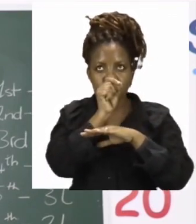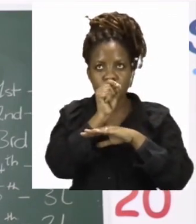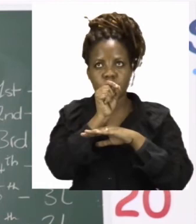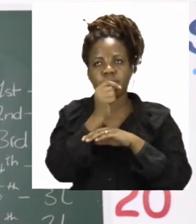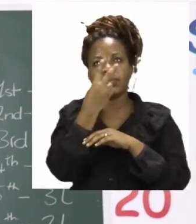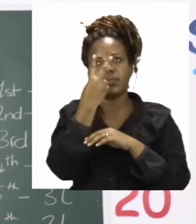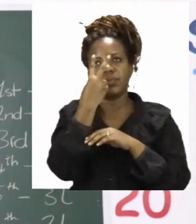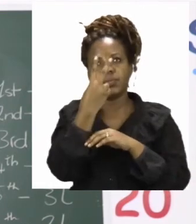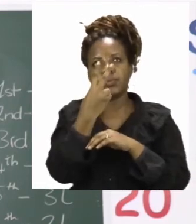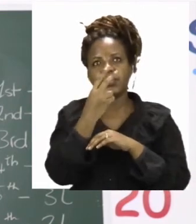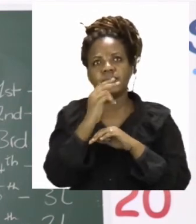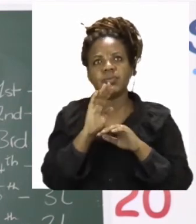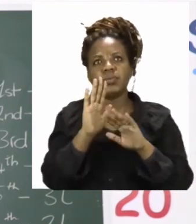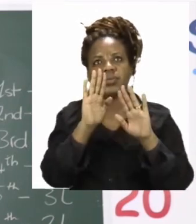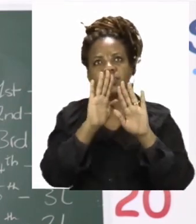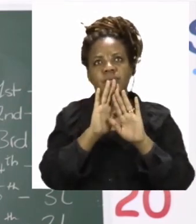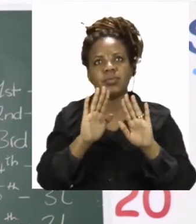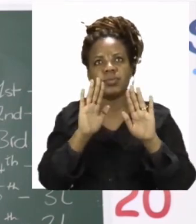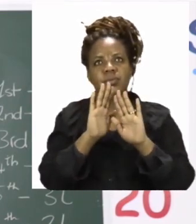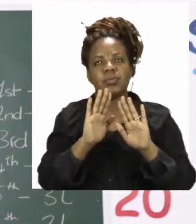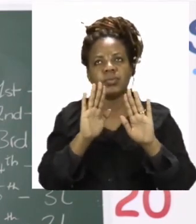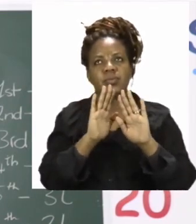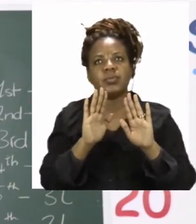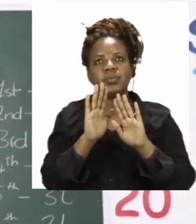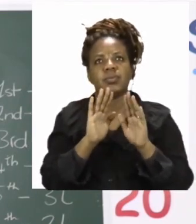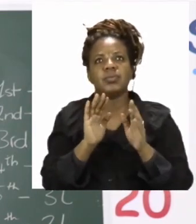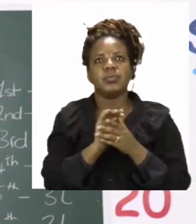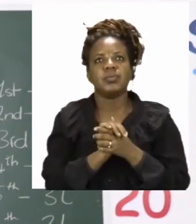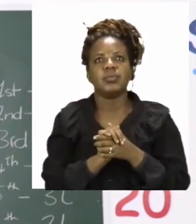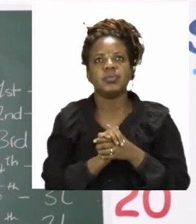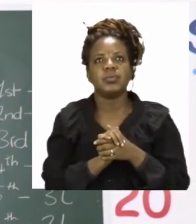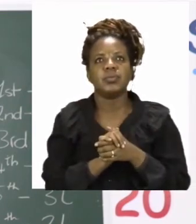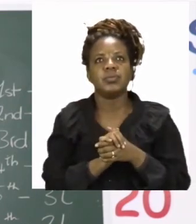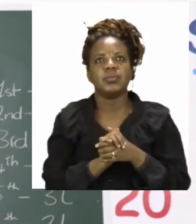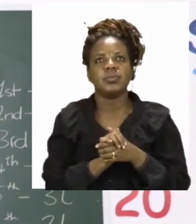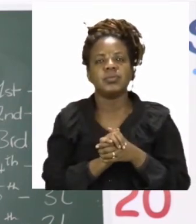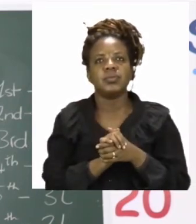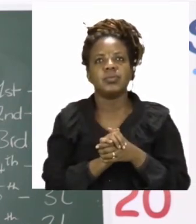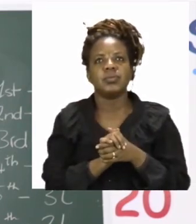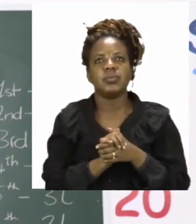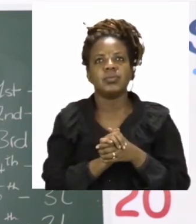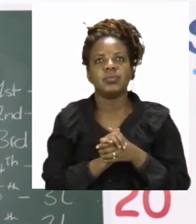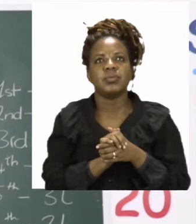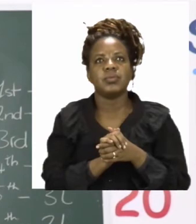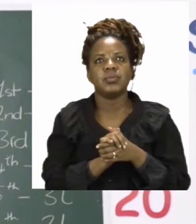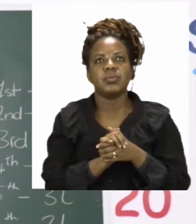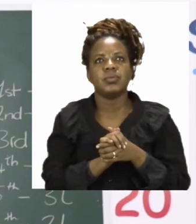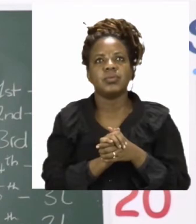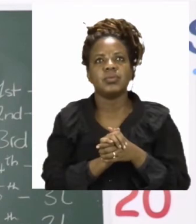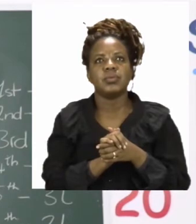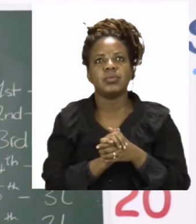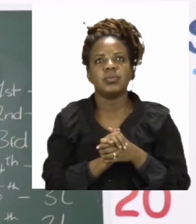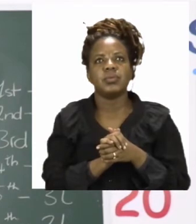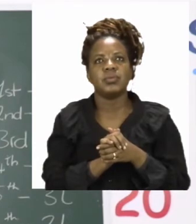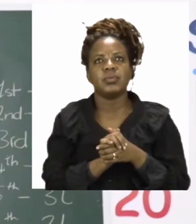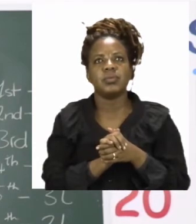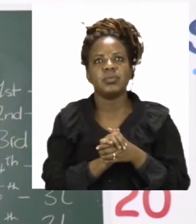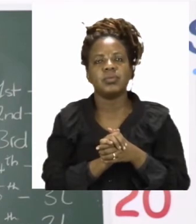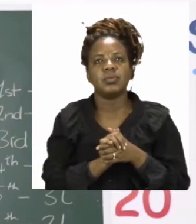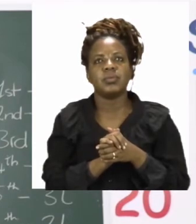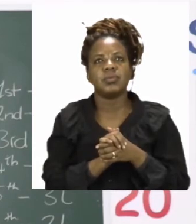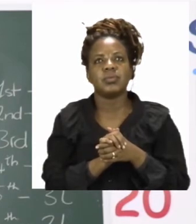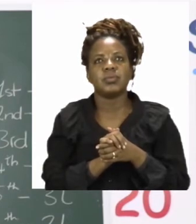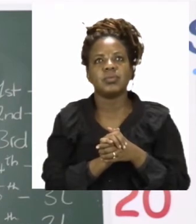to color 2 weeks. Then the second week, the 2